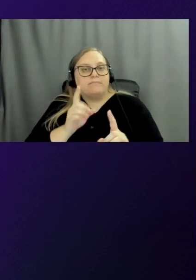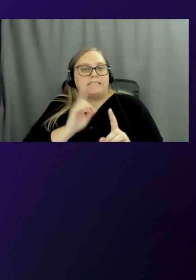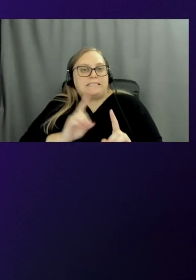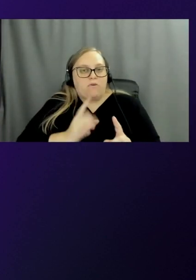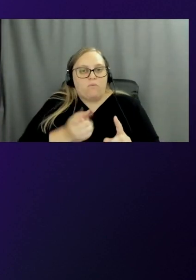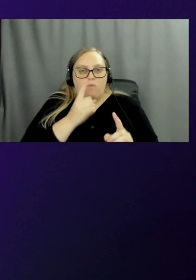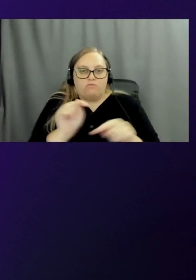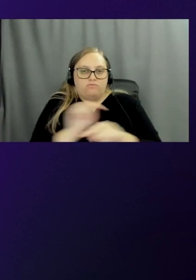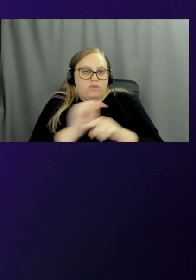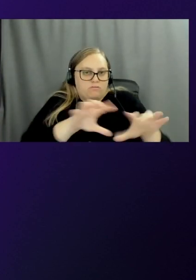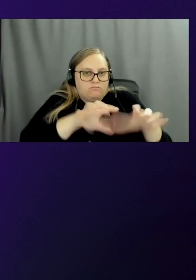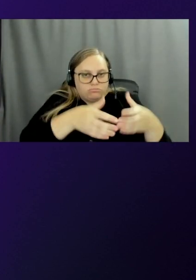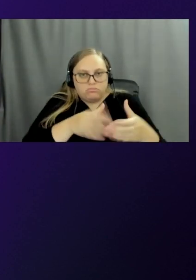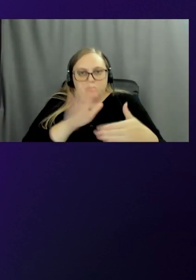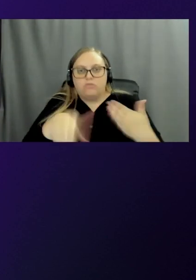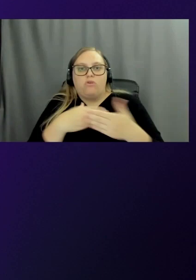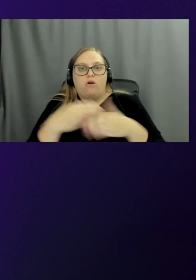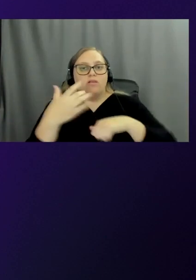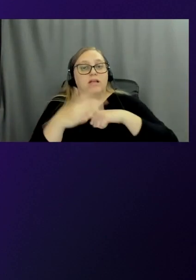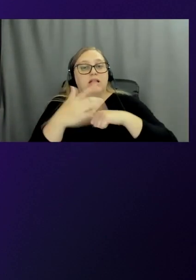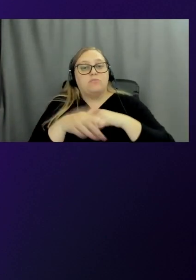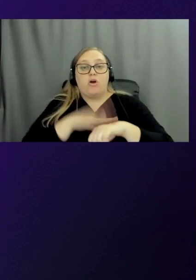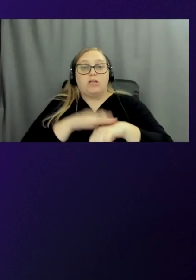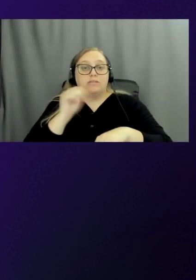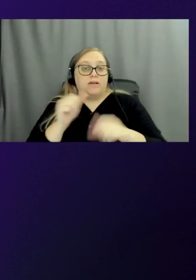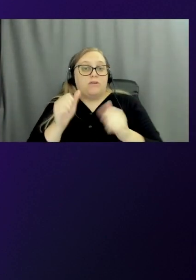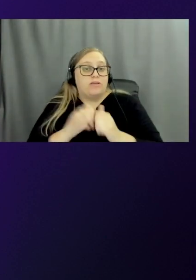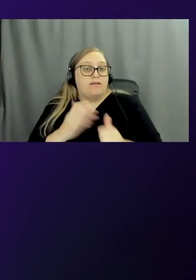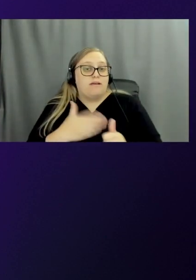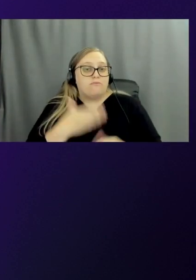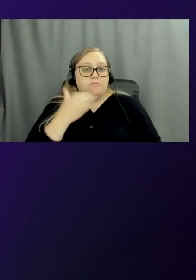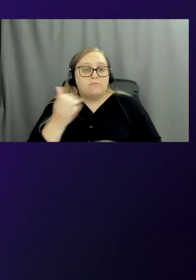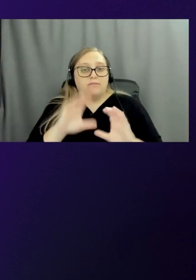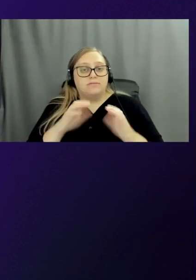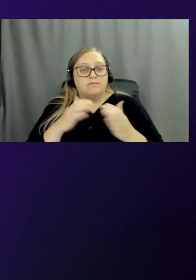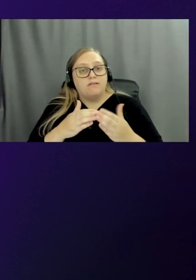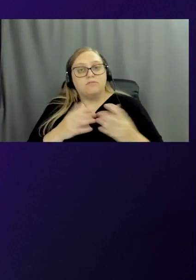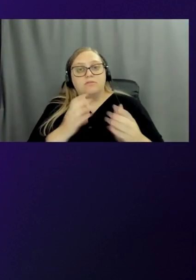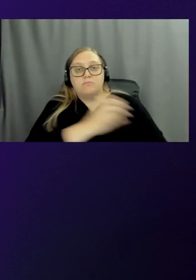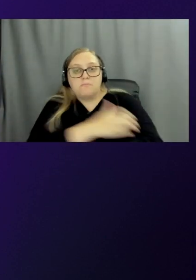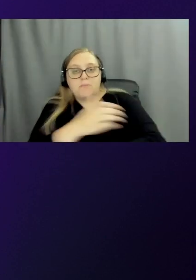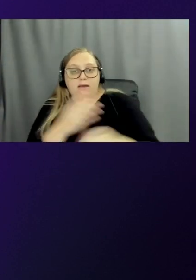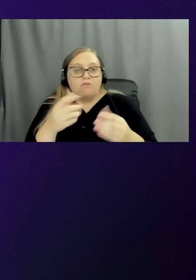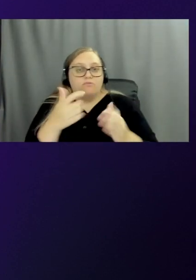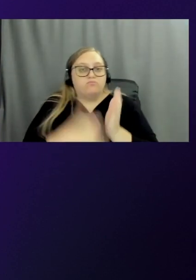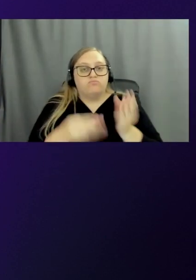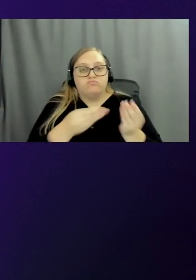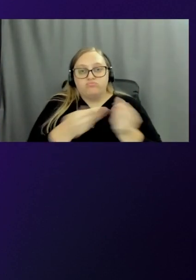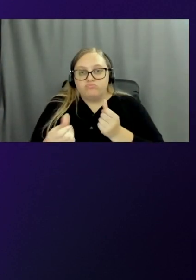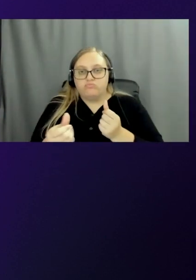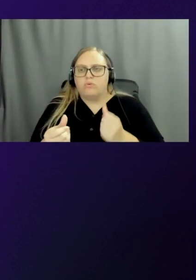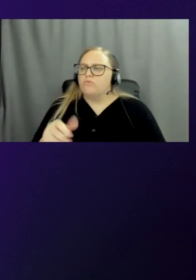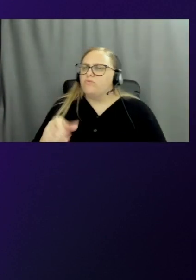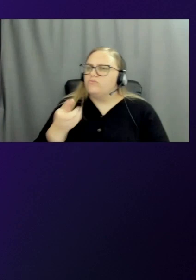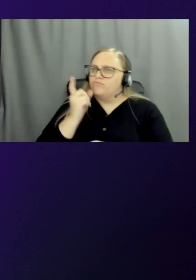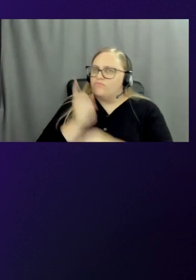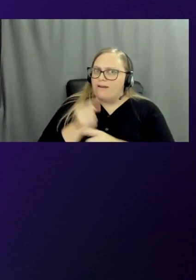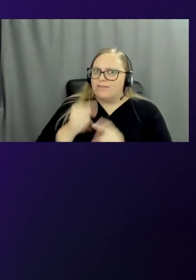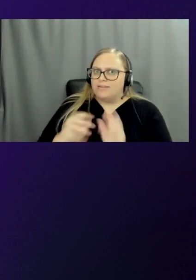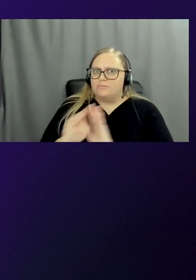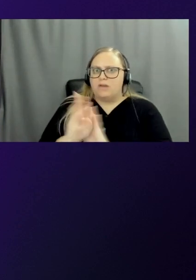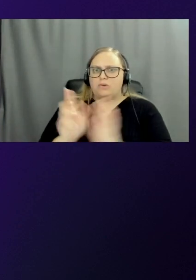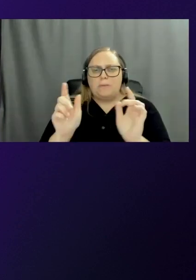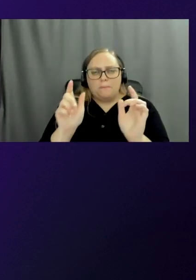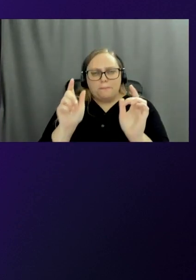is available on demand with our best-in-class power and cost efficiency. Right. These models are so huge, like we